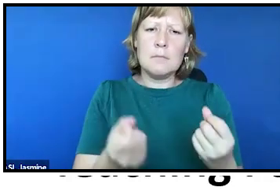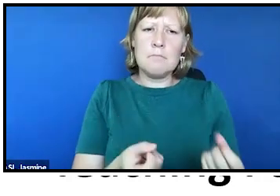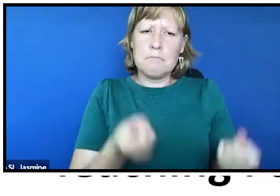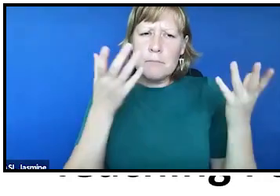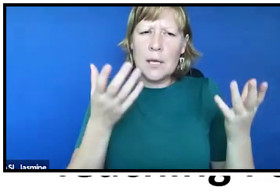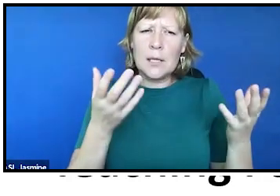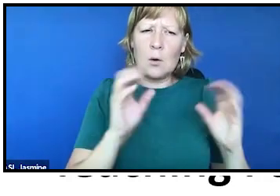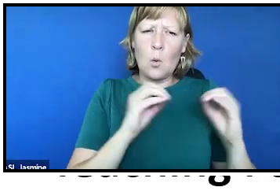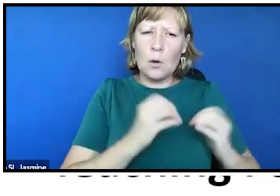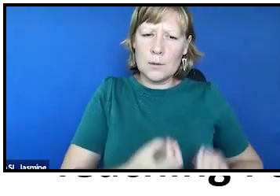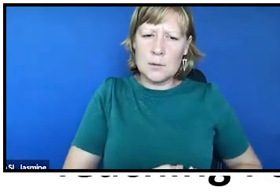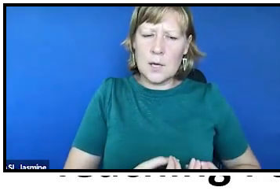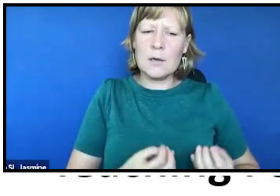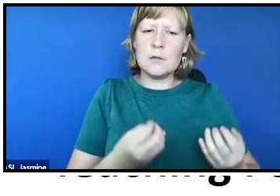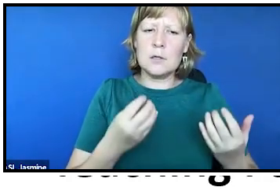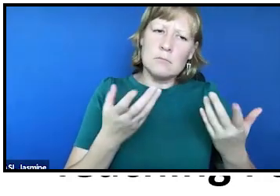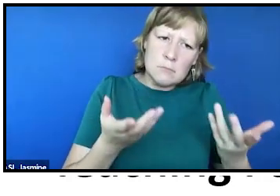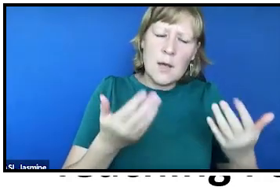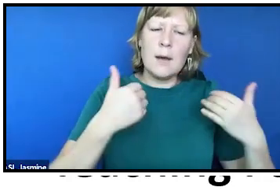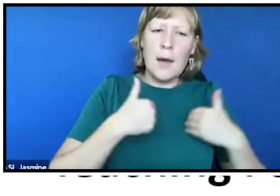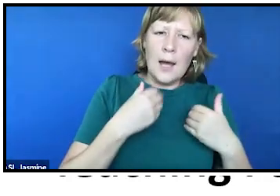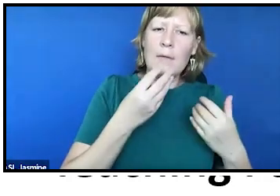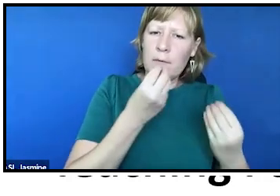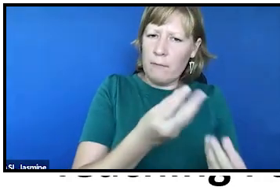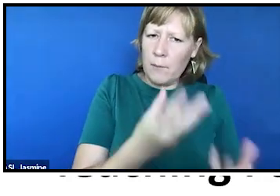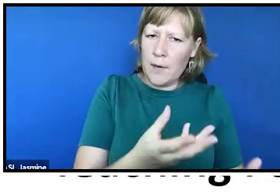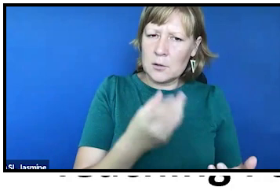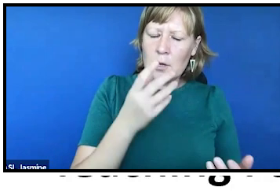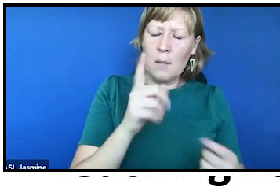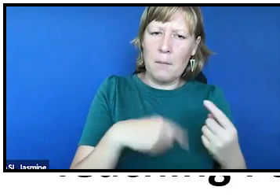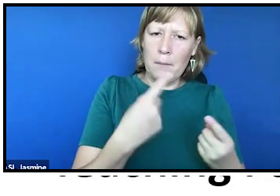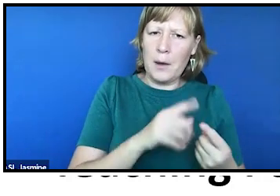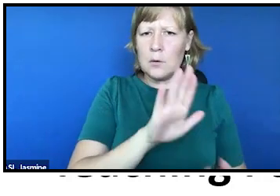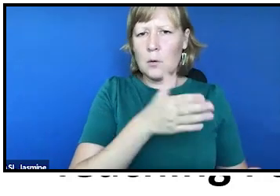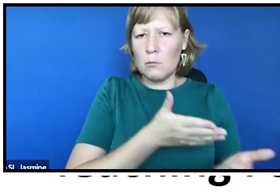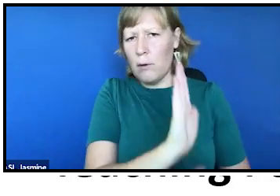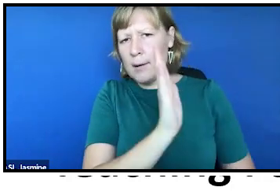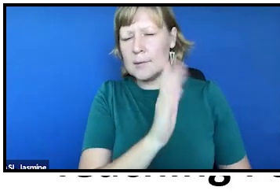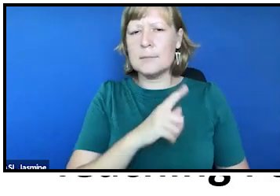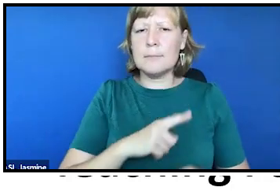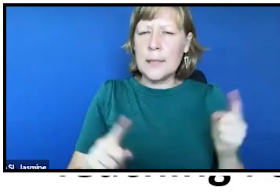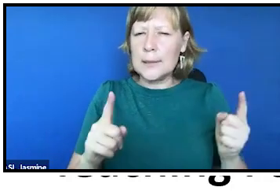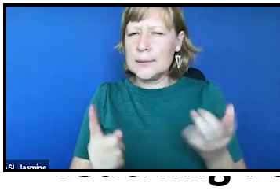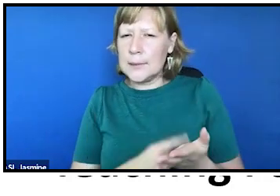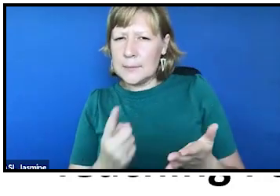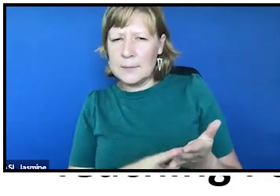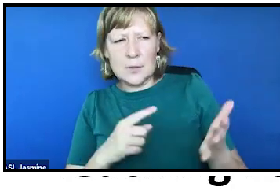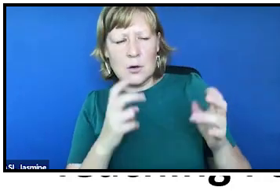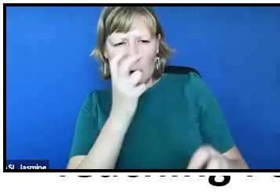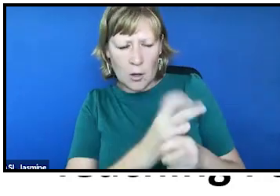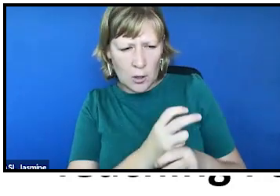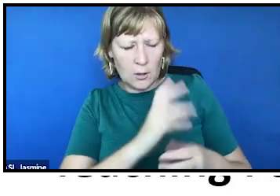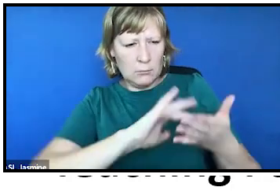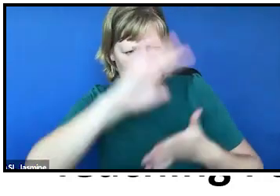but it can take a while to search for that information. And sometimes when you find it, it's not always easy to understand. So our goal with